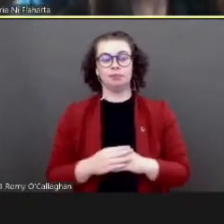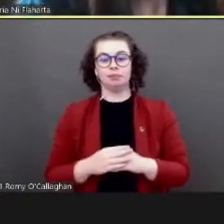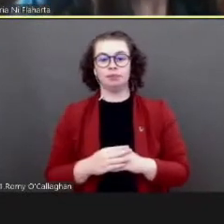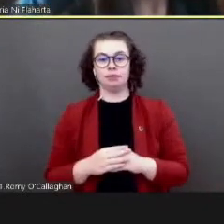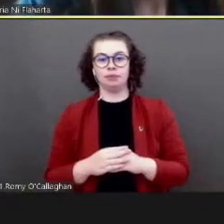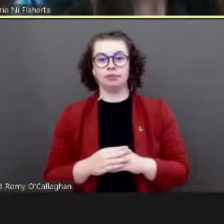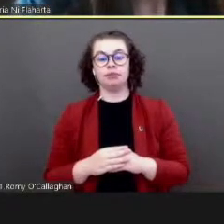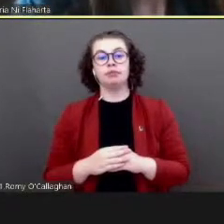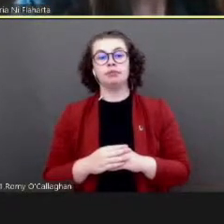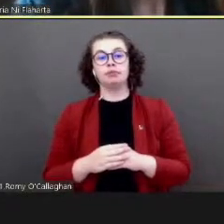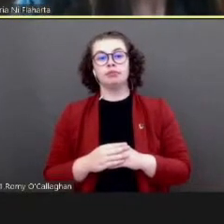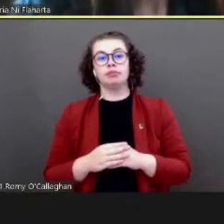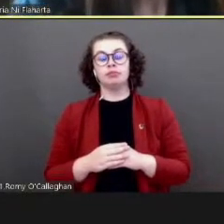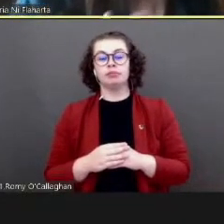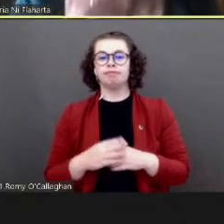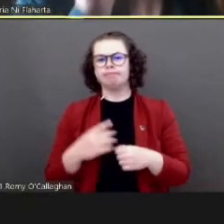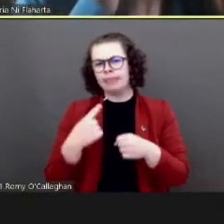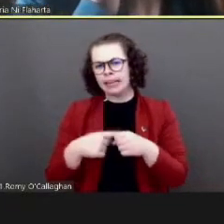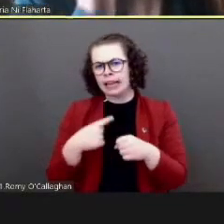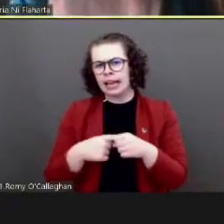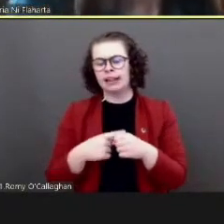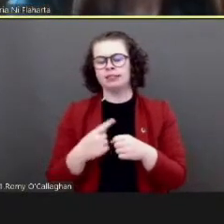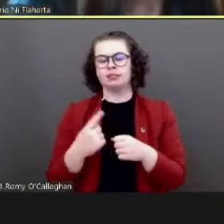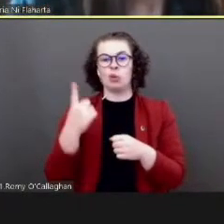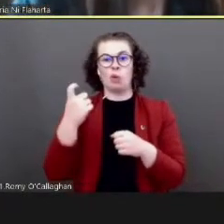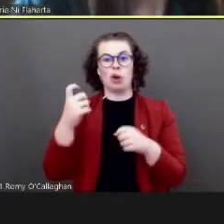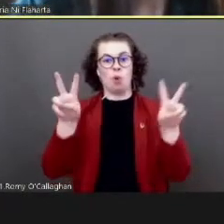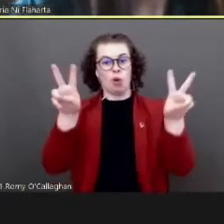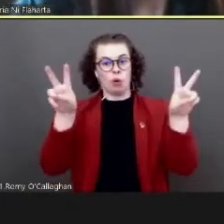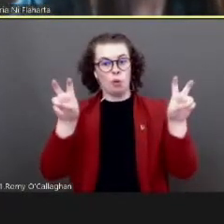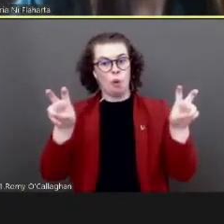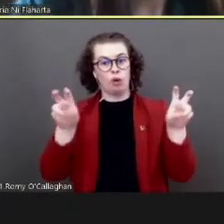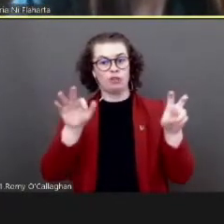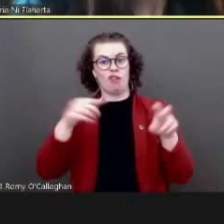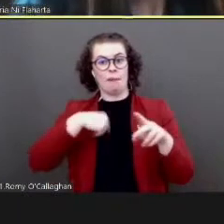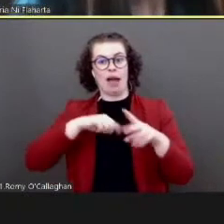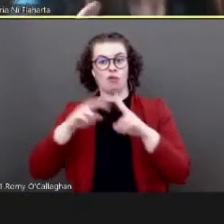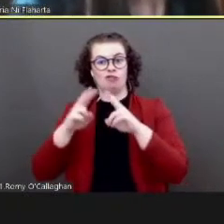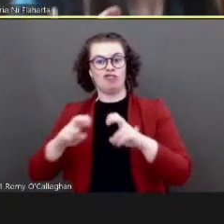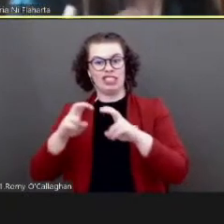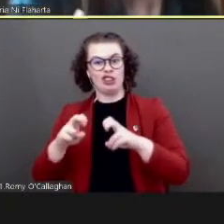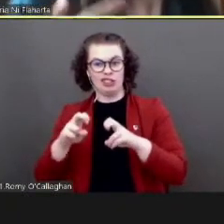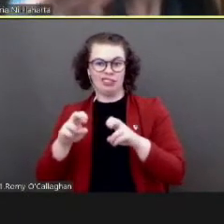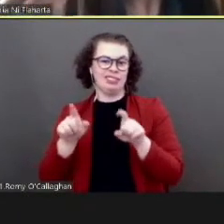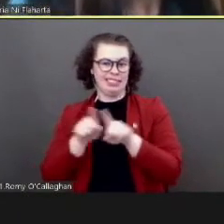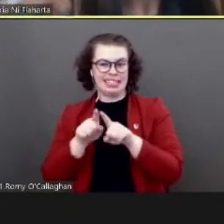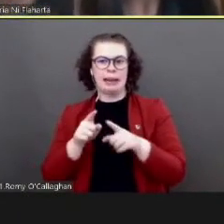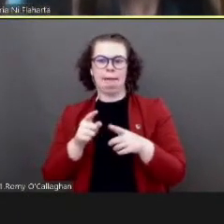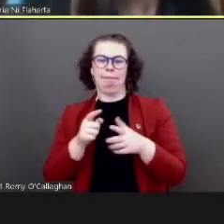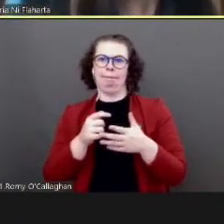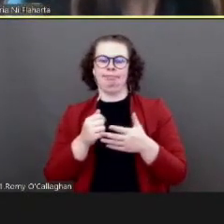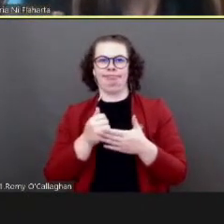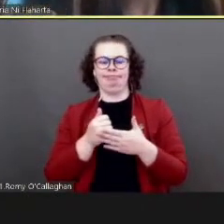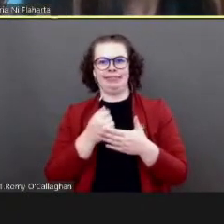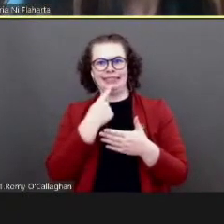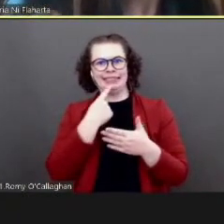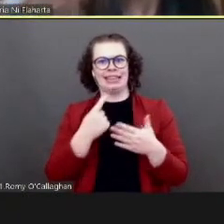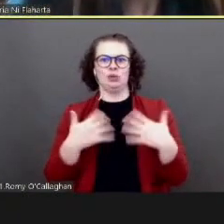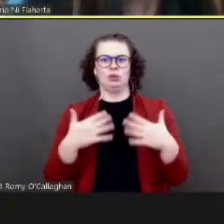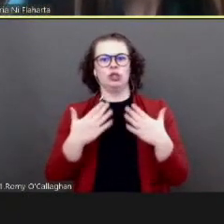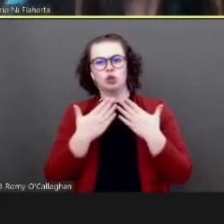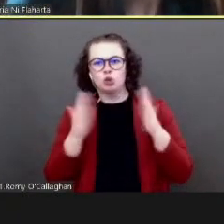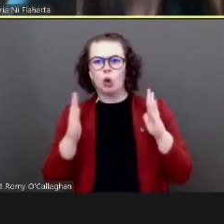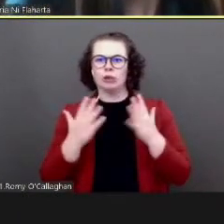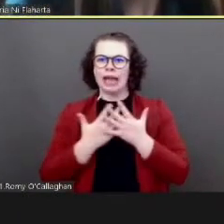Again, this is just another, quote, highlighting that highlighting the extent of